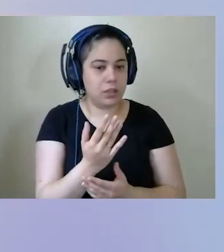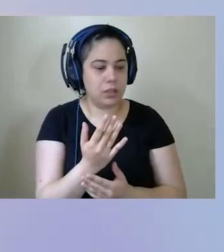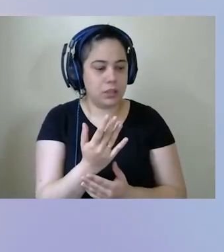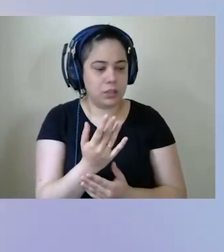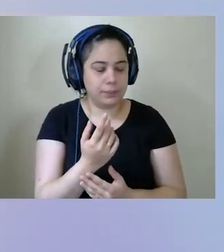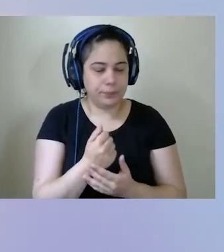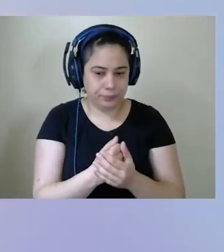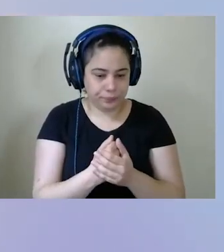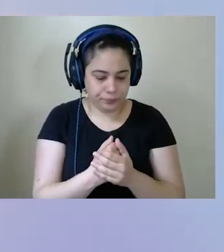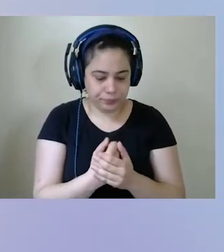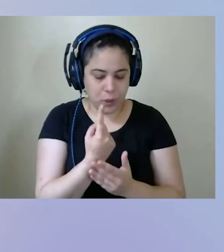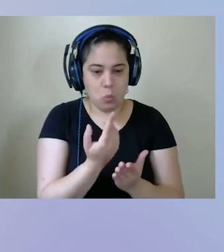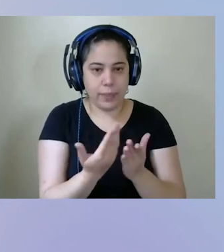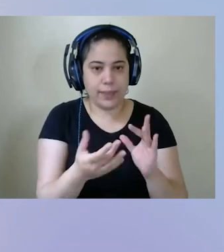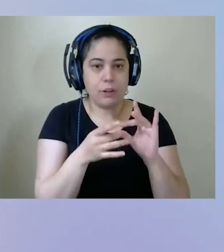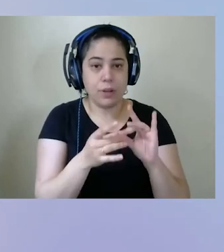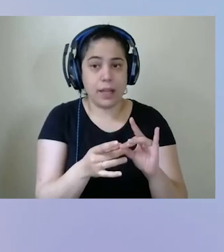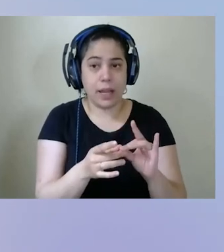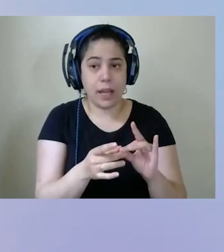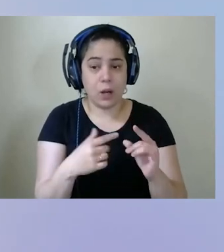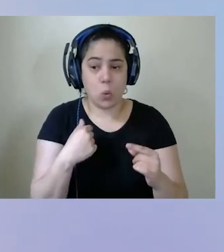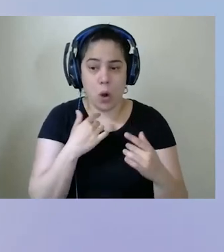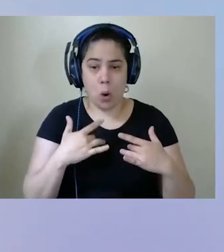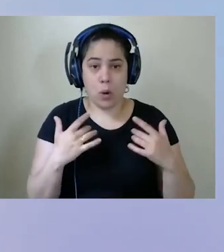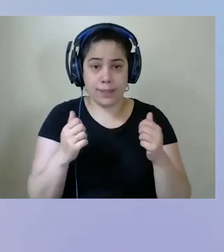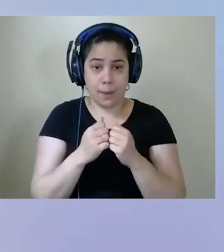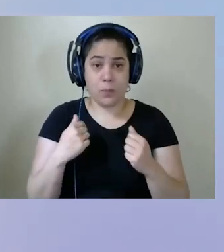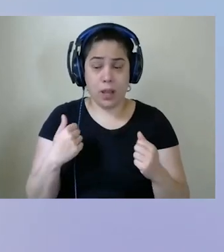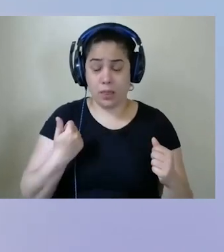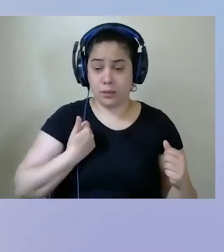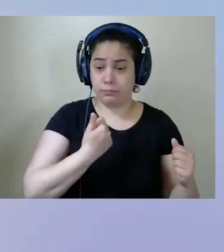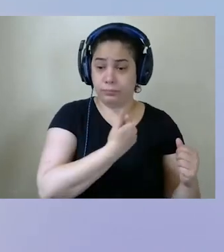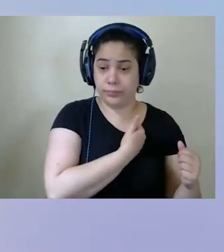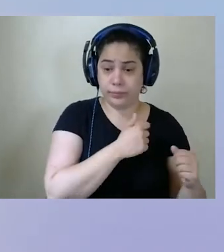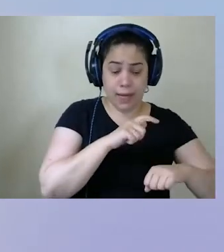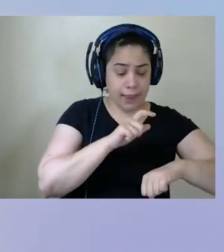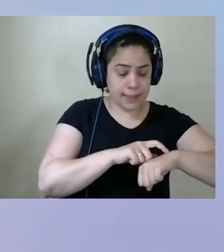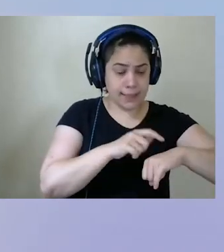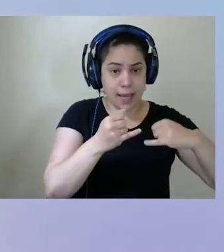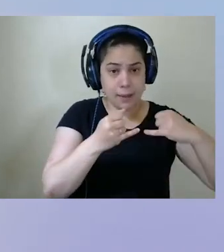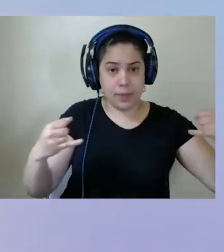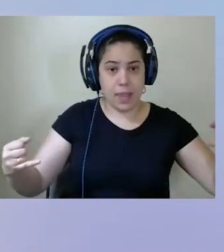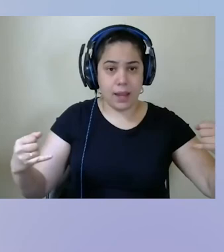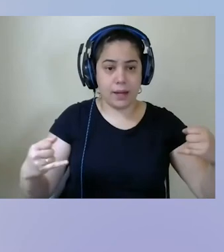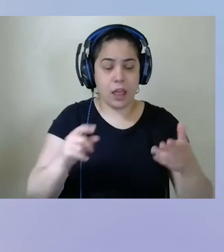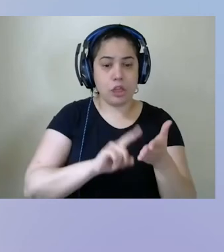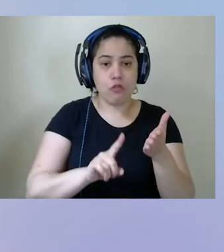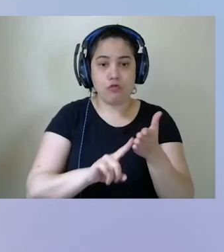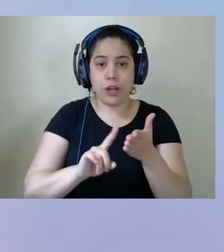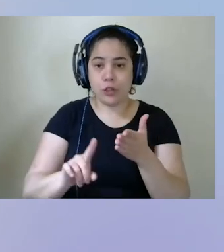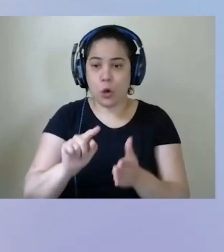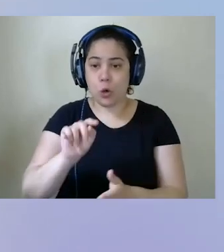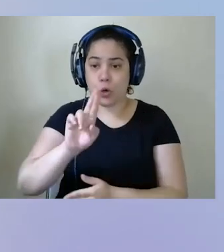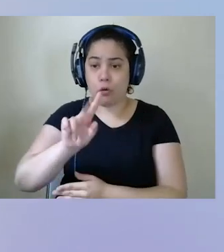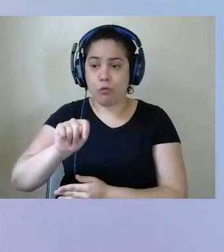One of the things about where we are time-wise, you were saying how the research that Ruth has done just within the last